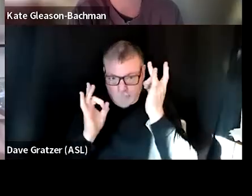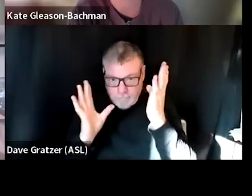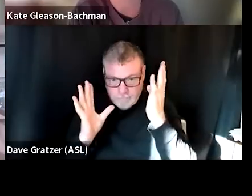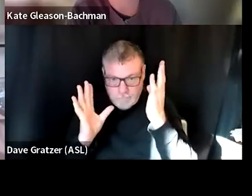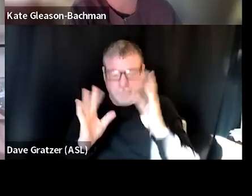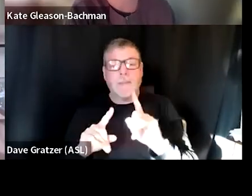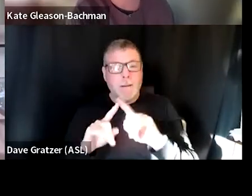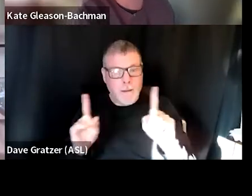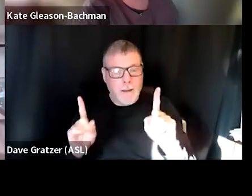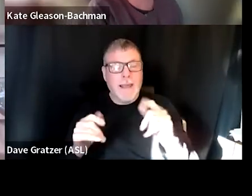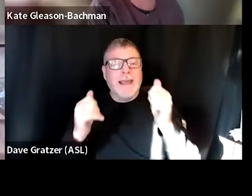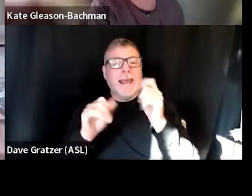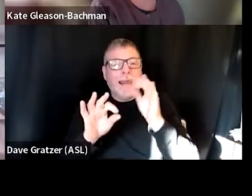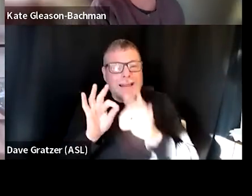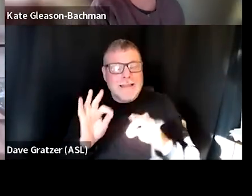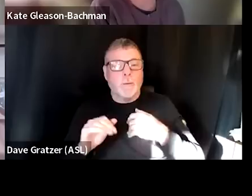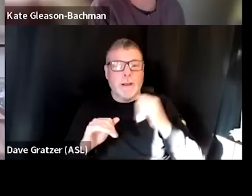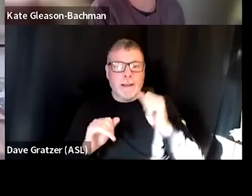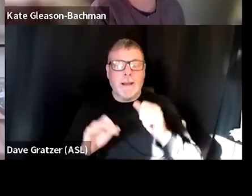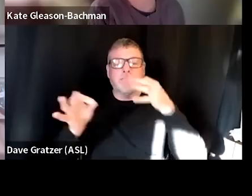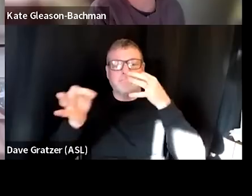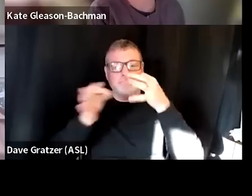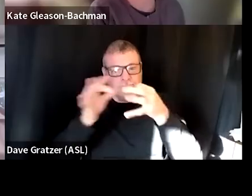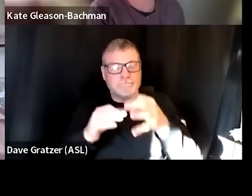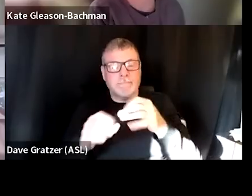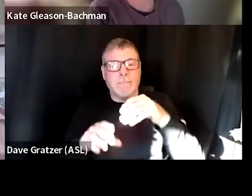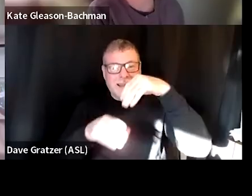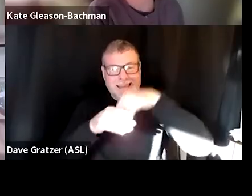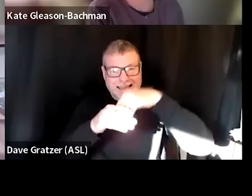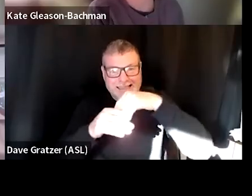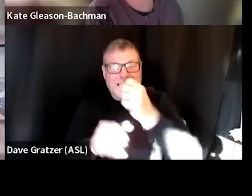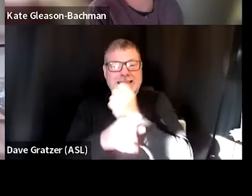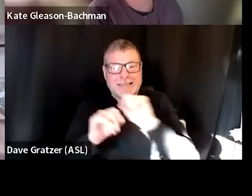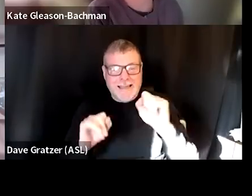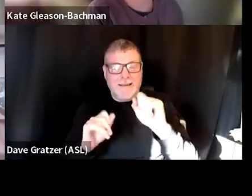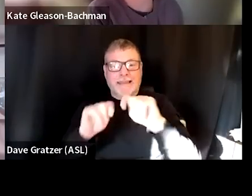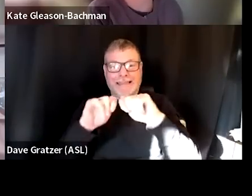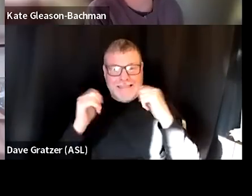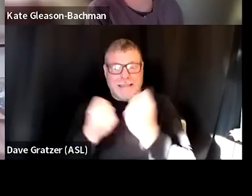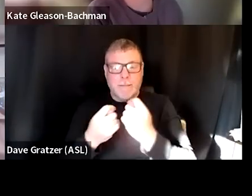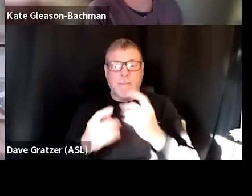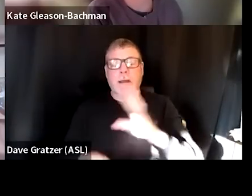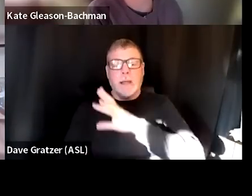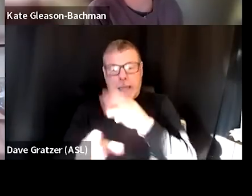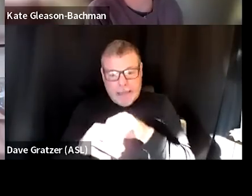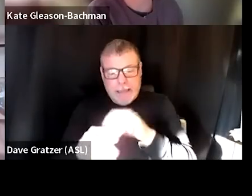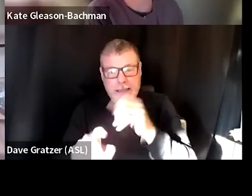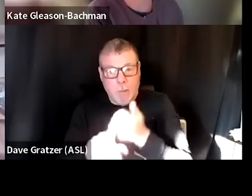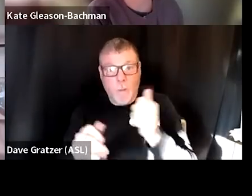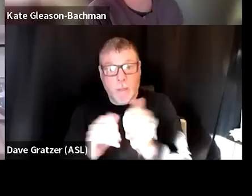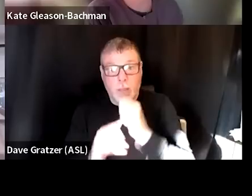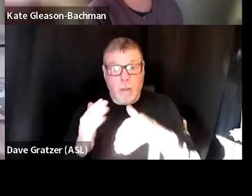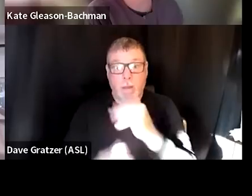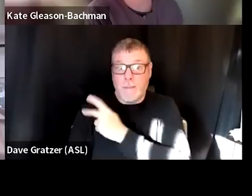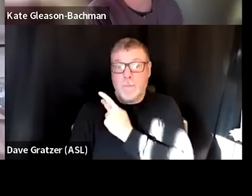least gather with them. Like I said, we're building something called the Inside Safe team to just be inside with all the patients when